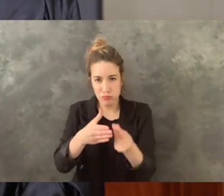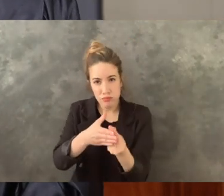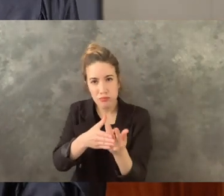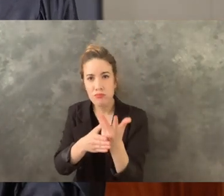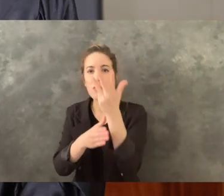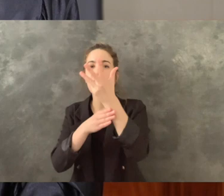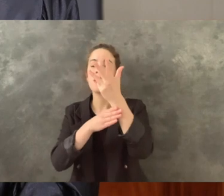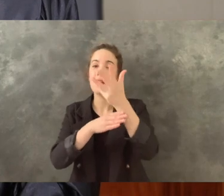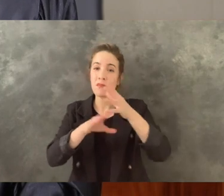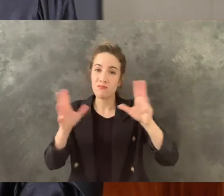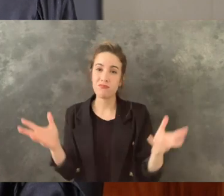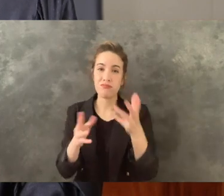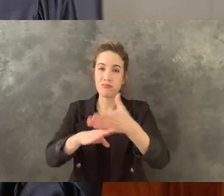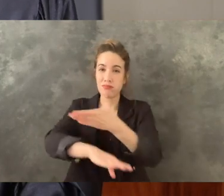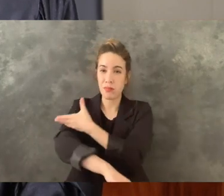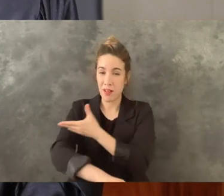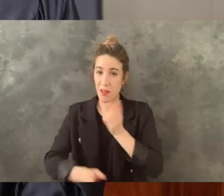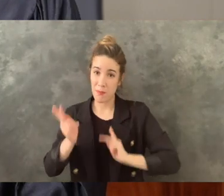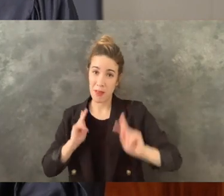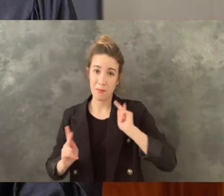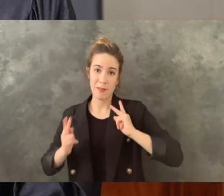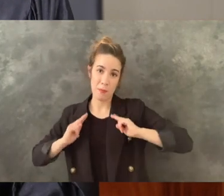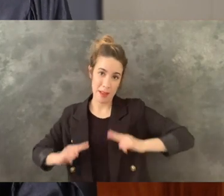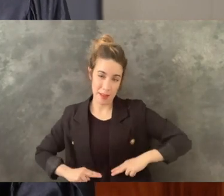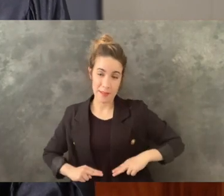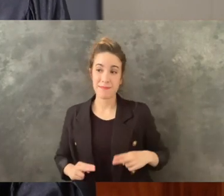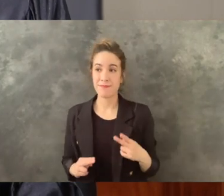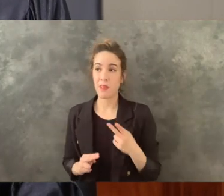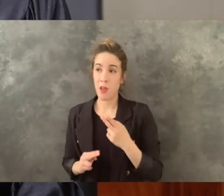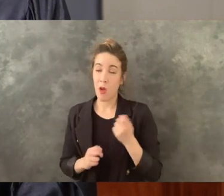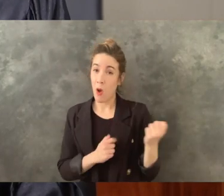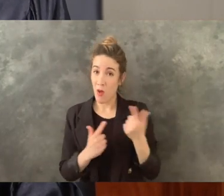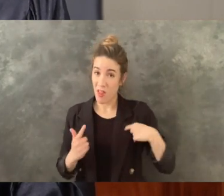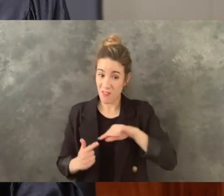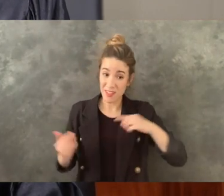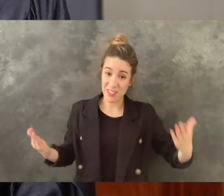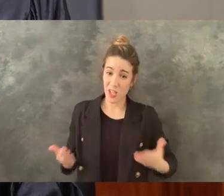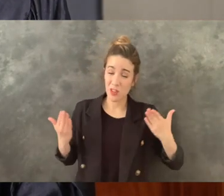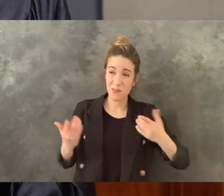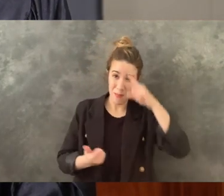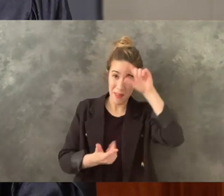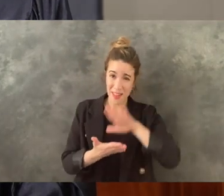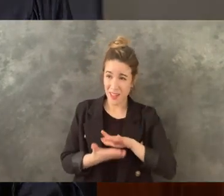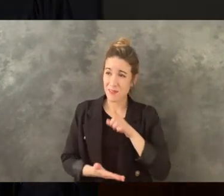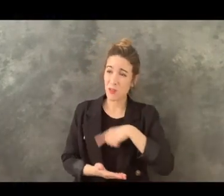what you must now do. All of us in attendance believe in you.